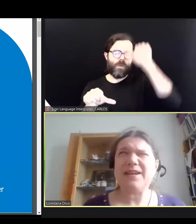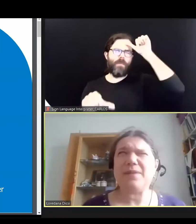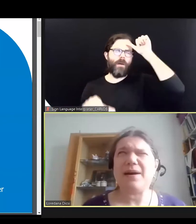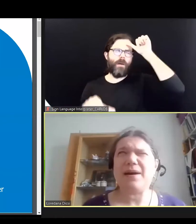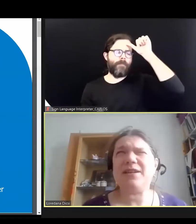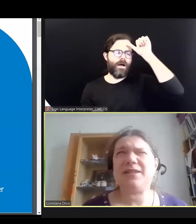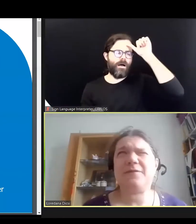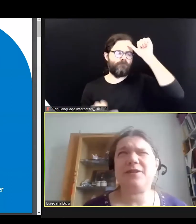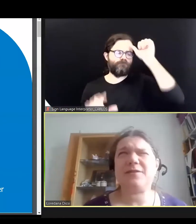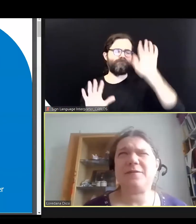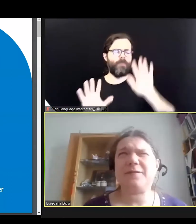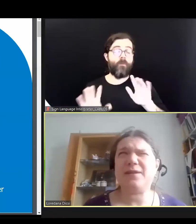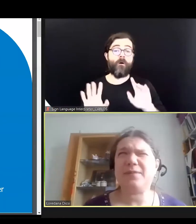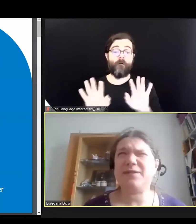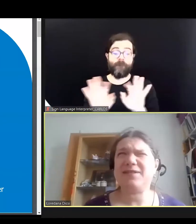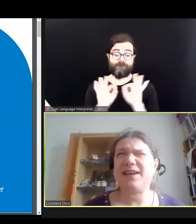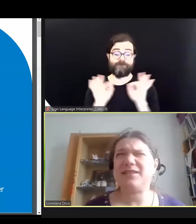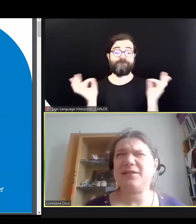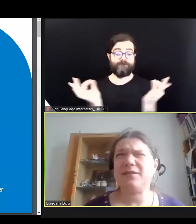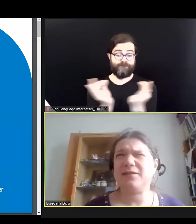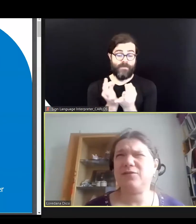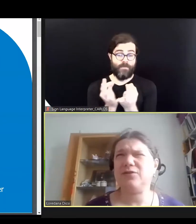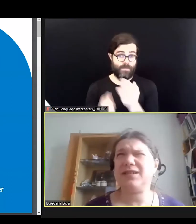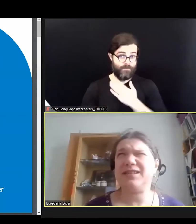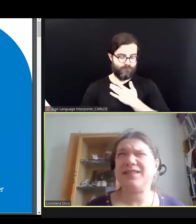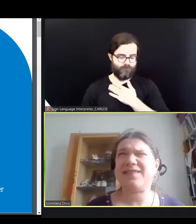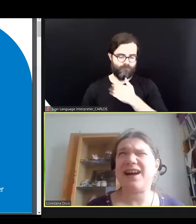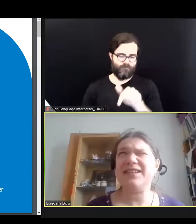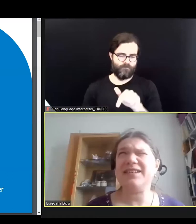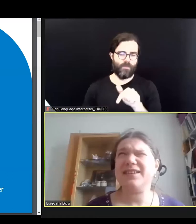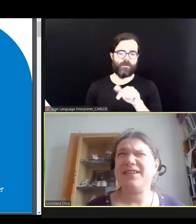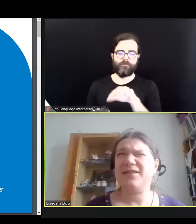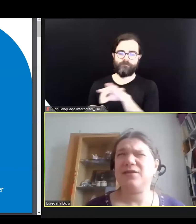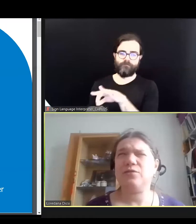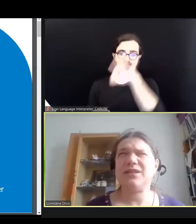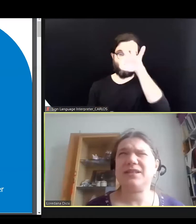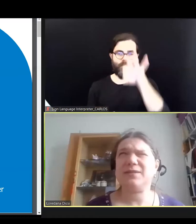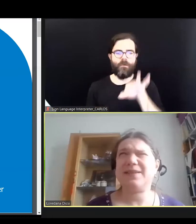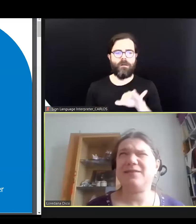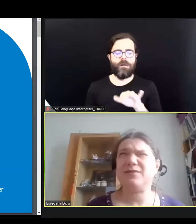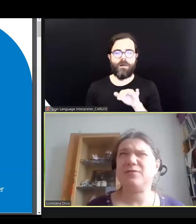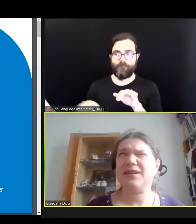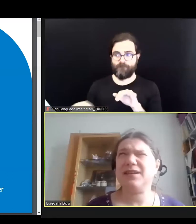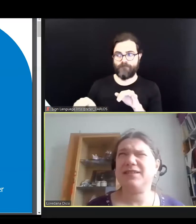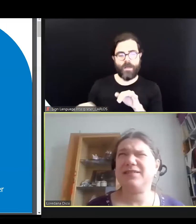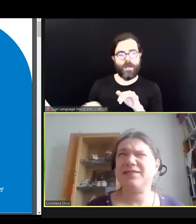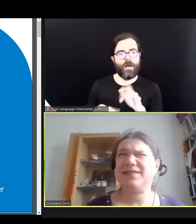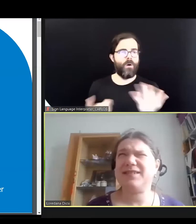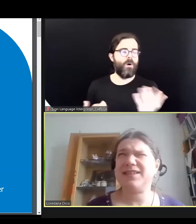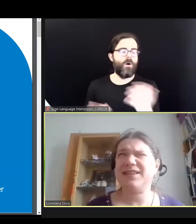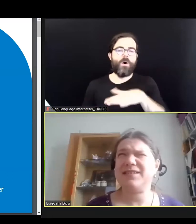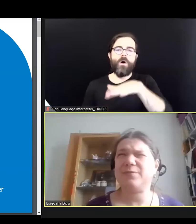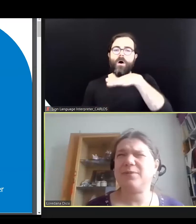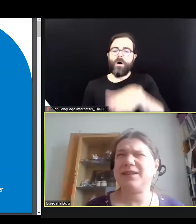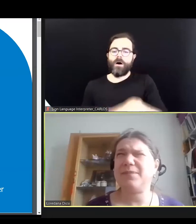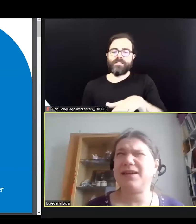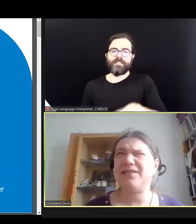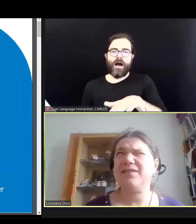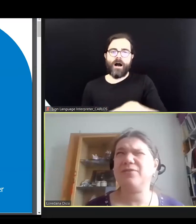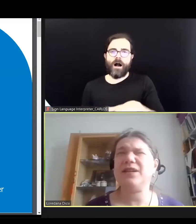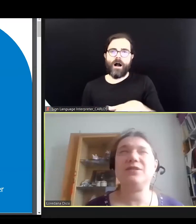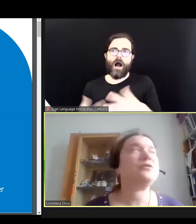family members, a further family member, she has an autistic child who was in special school, and she said, yes, well, what